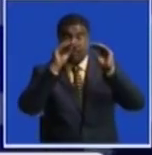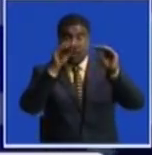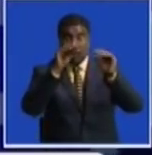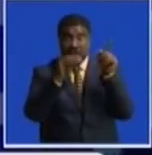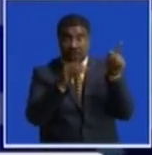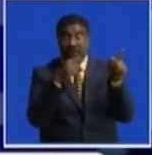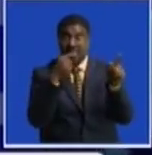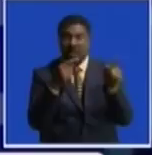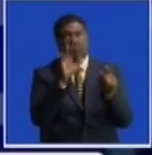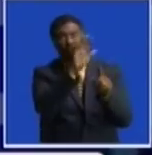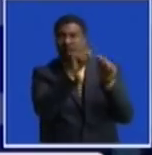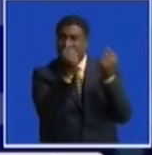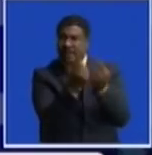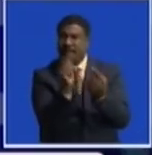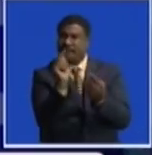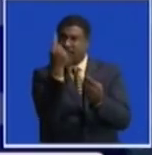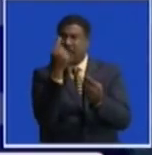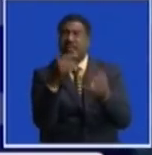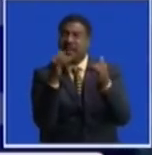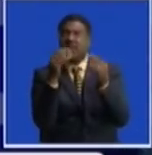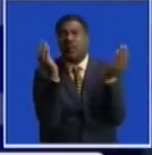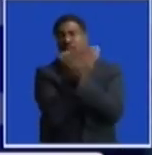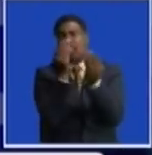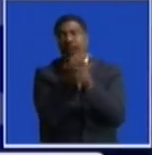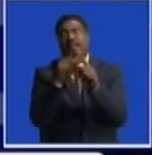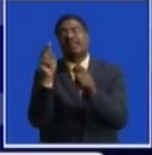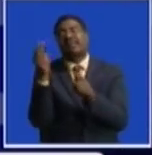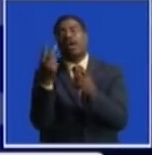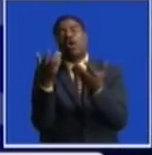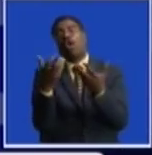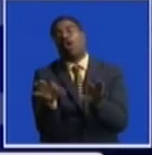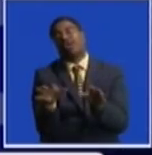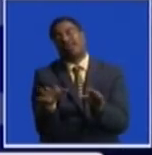Hayford says the team played well despite losing composure in the second half.